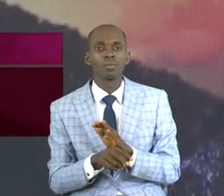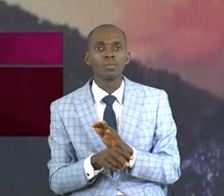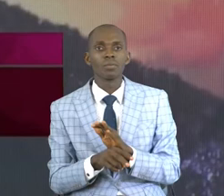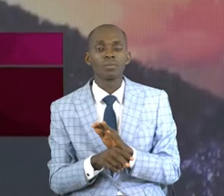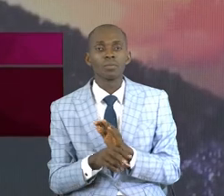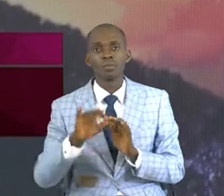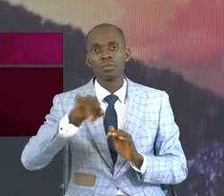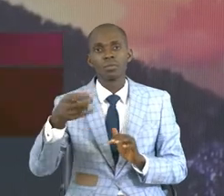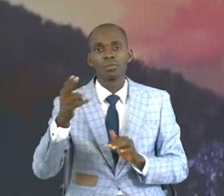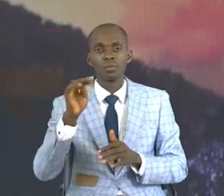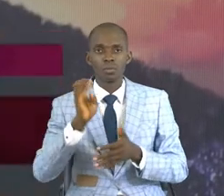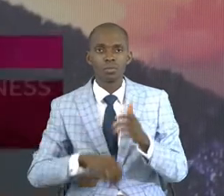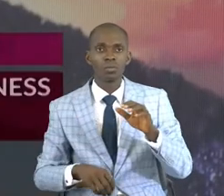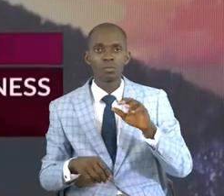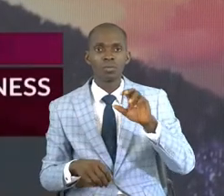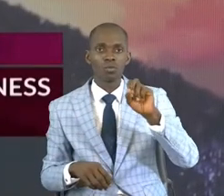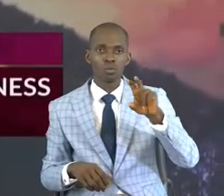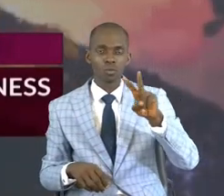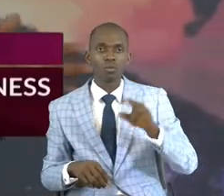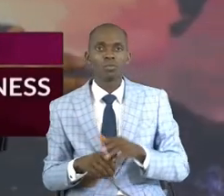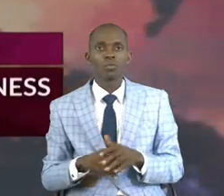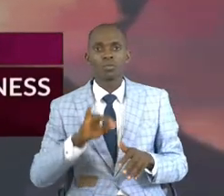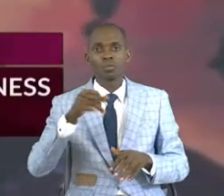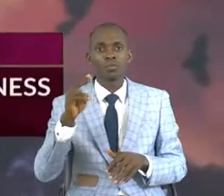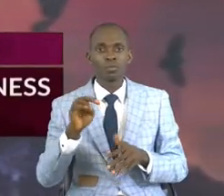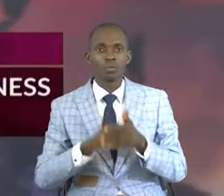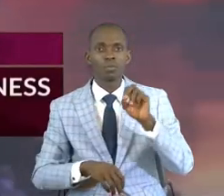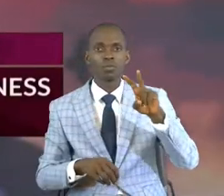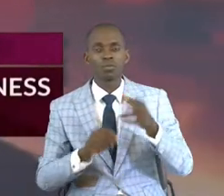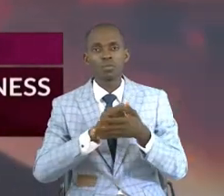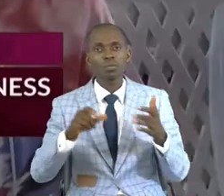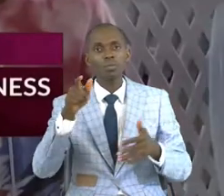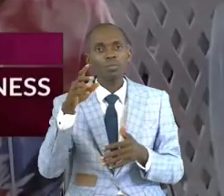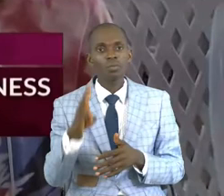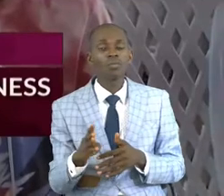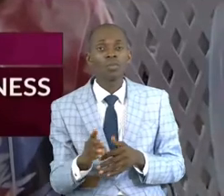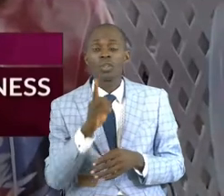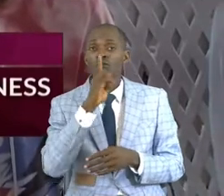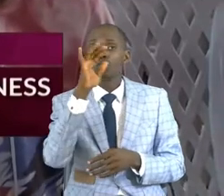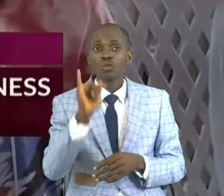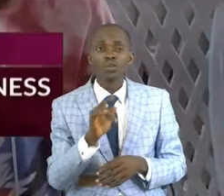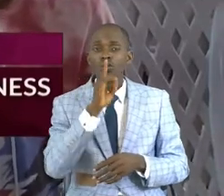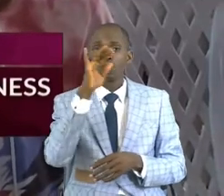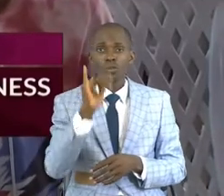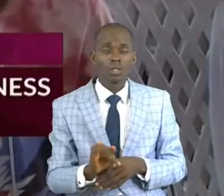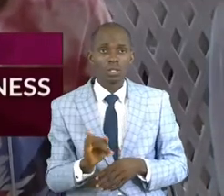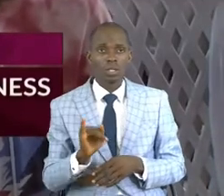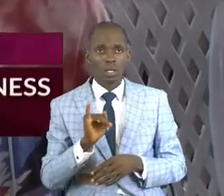12, reading from verse 24. For verily, verily, I say unto